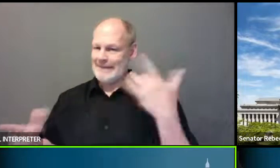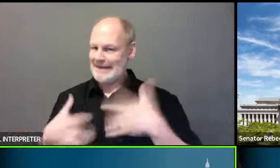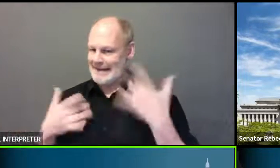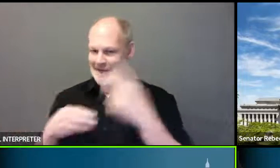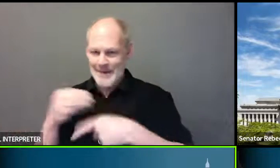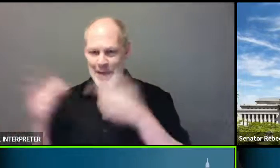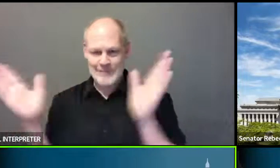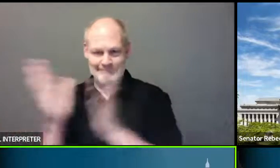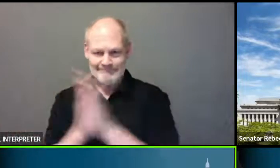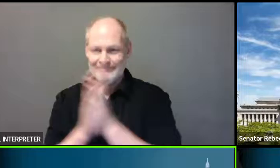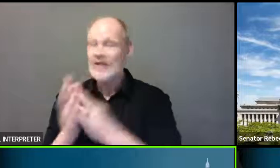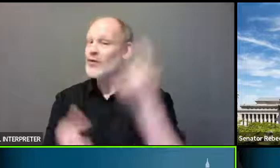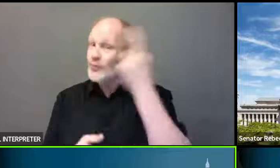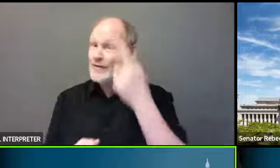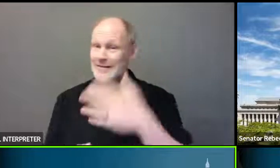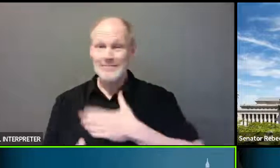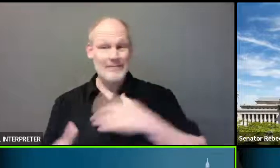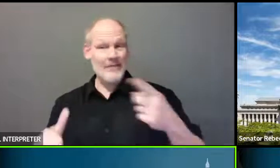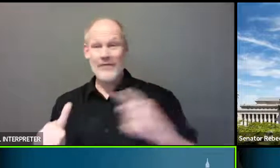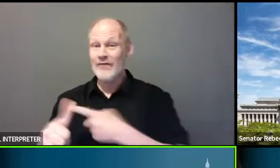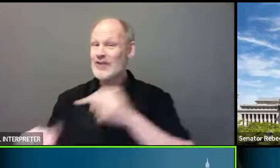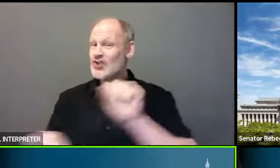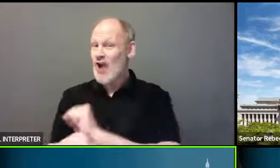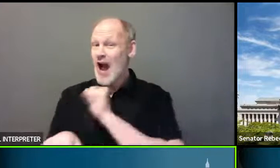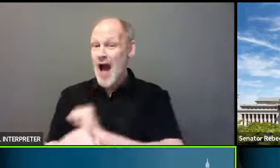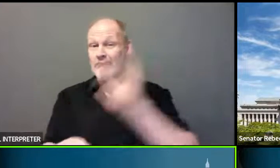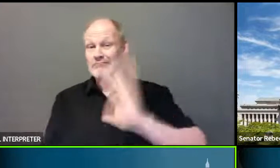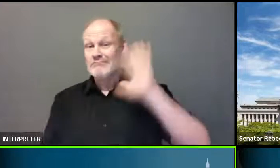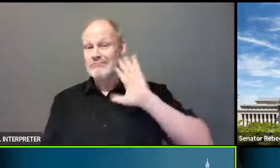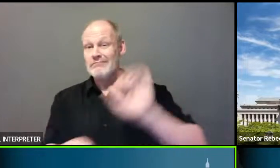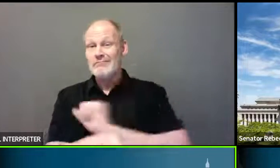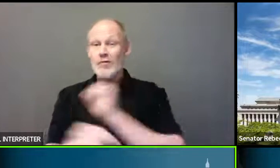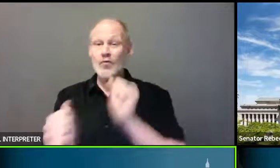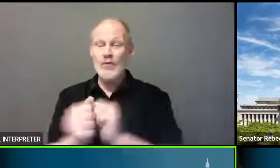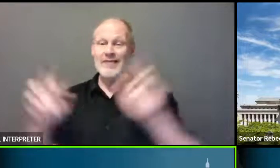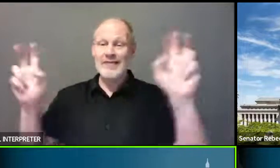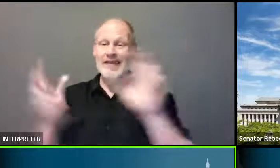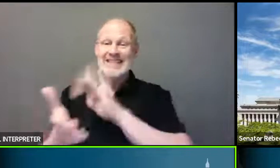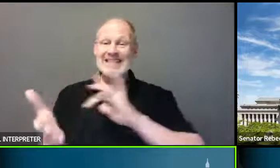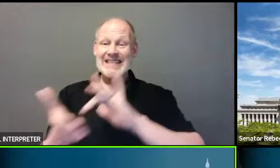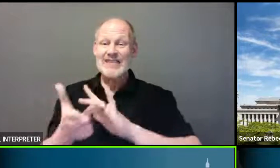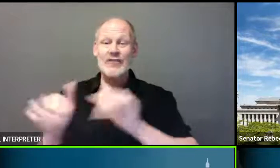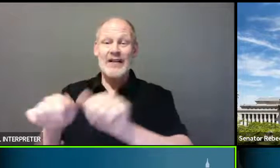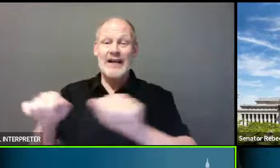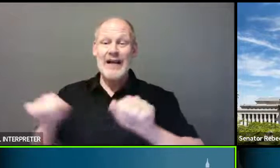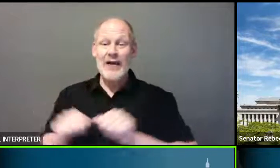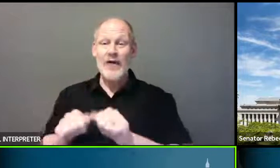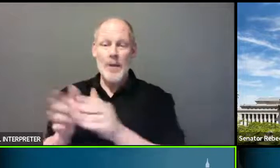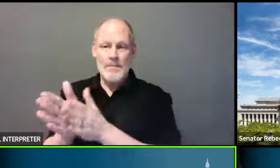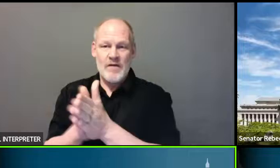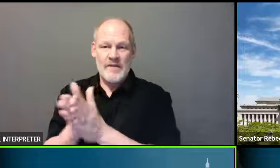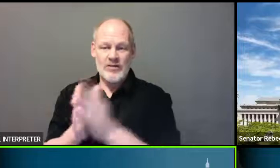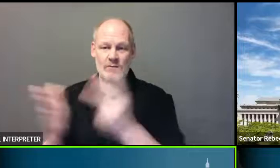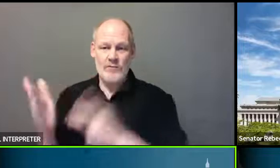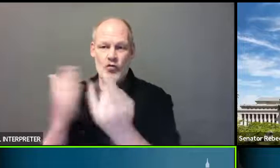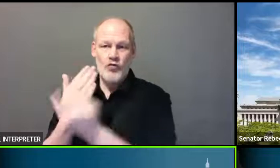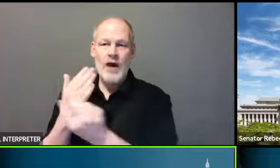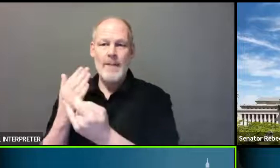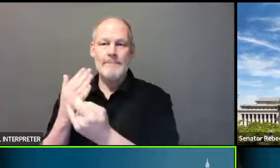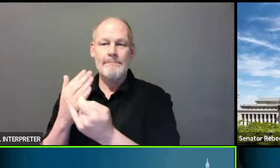was working for the Central Area Motivation Program camp in